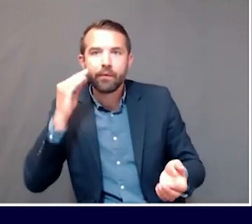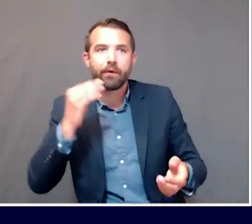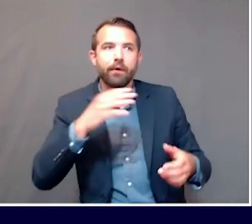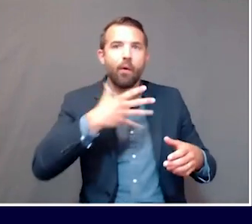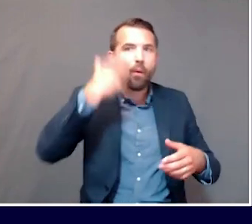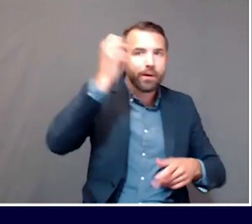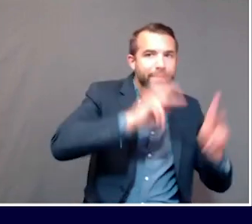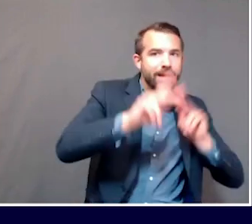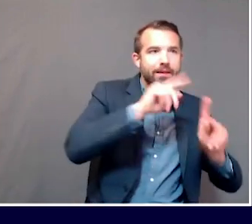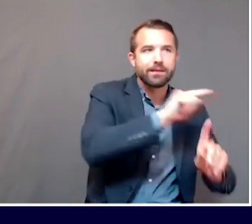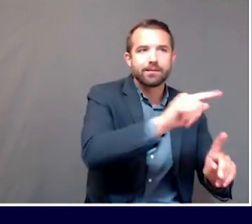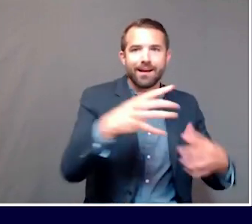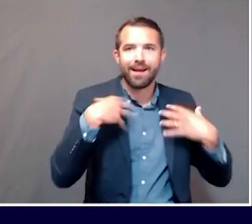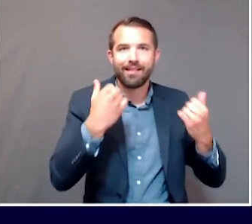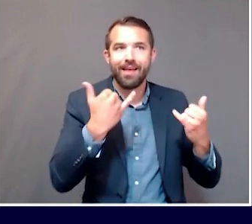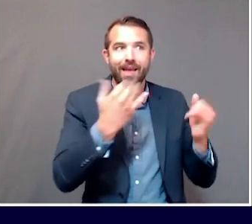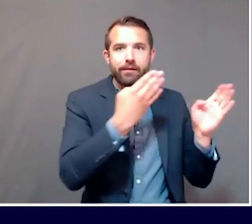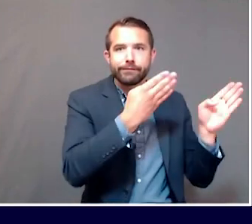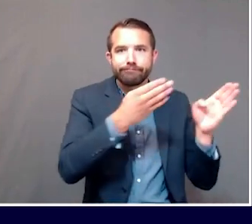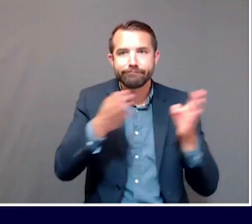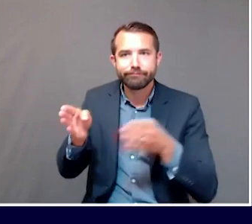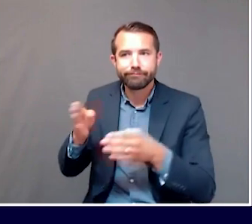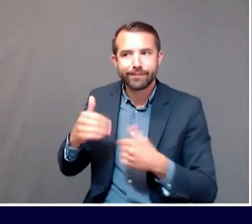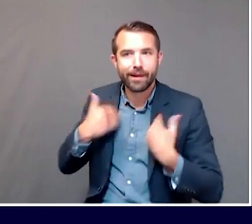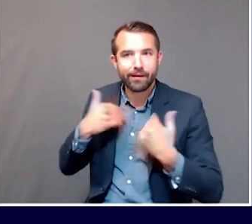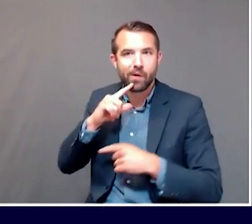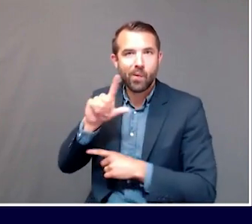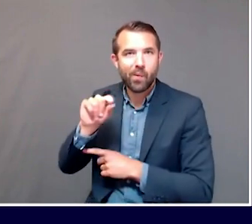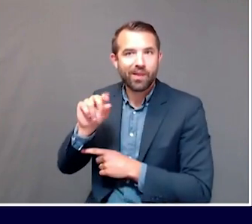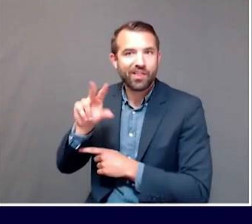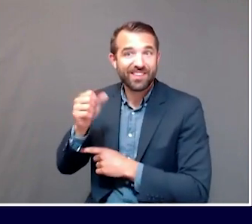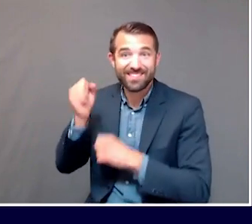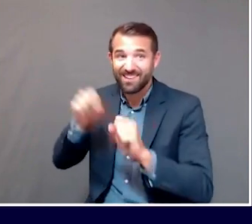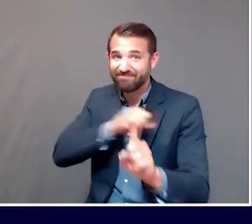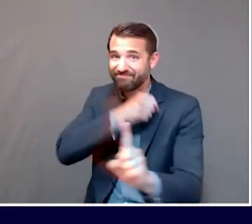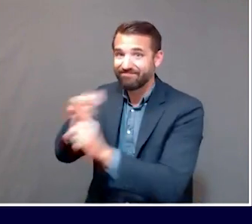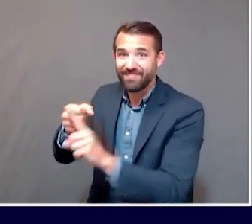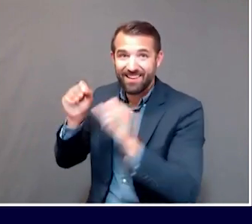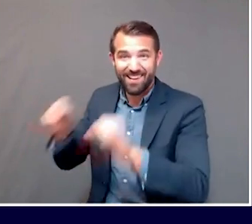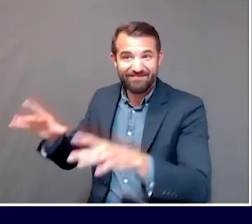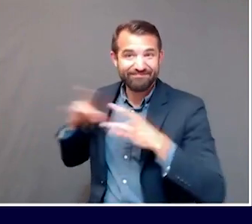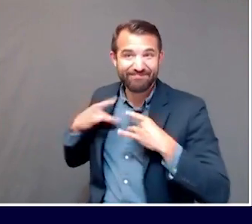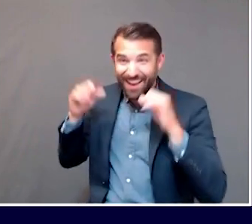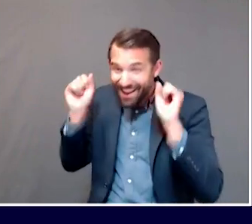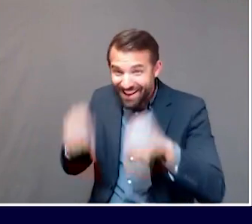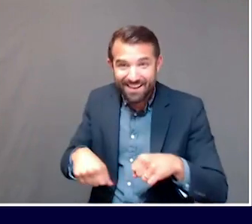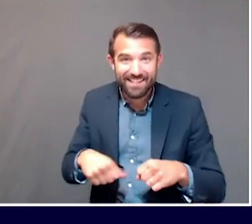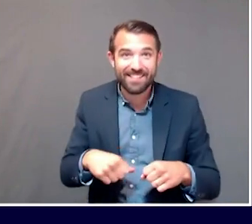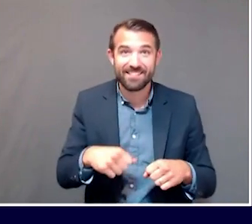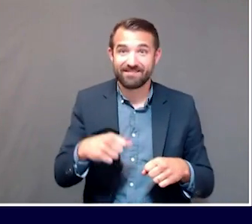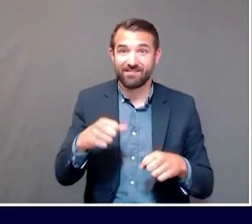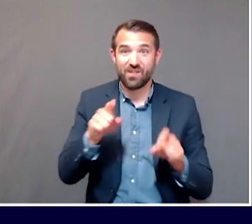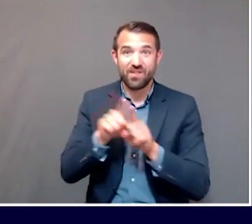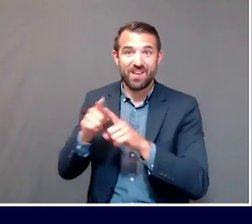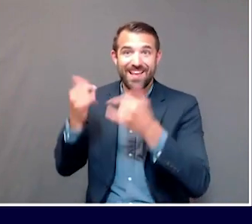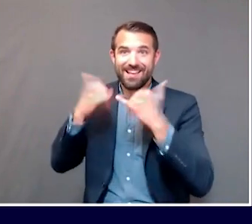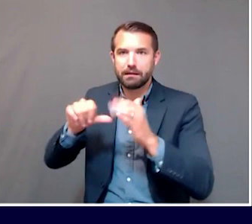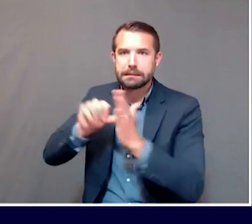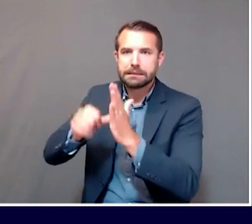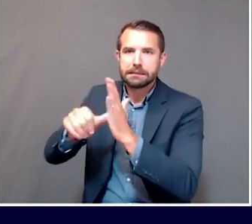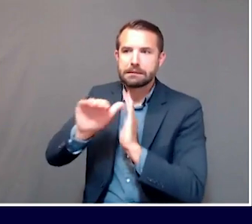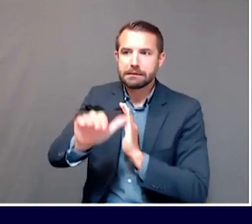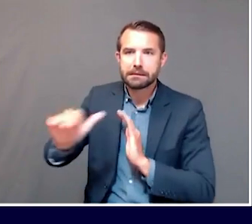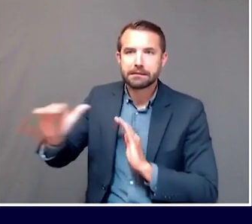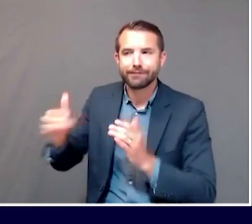not immune to COVID-19. Secondly, it's all the more reason for folks to be wearing face coverings when they go out, especially